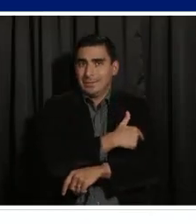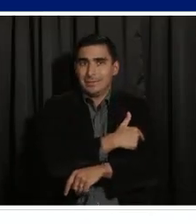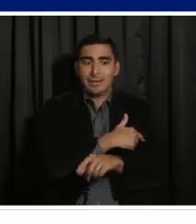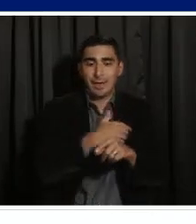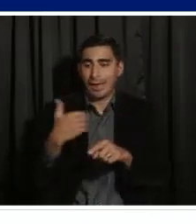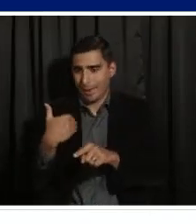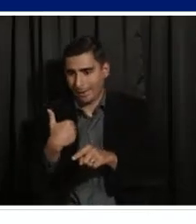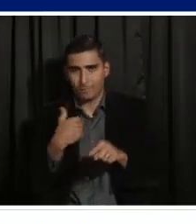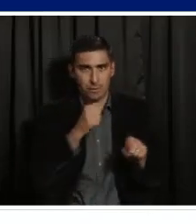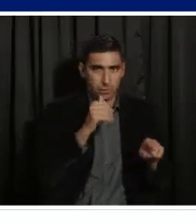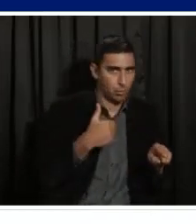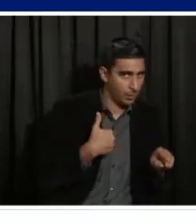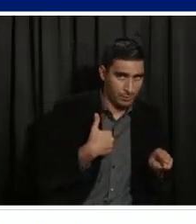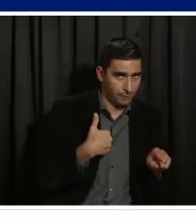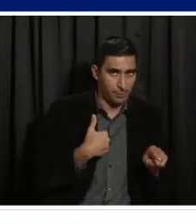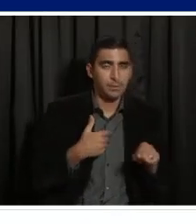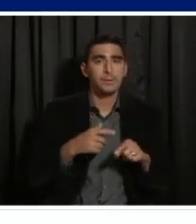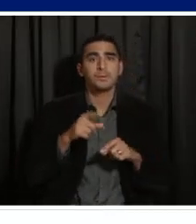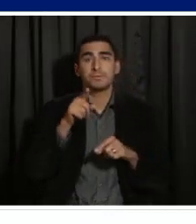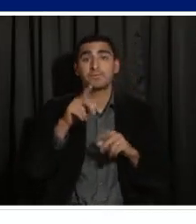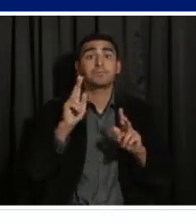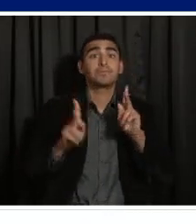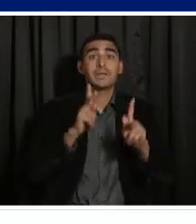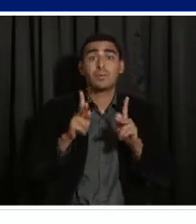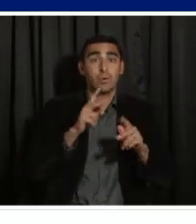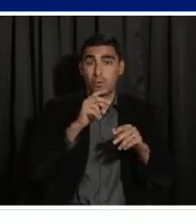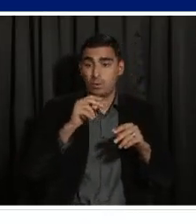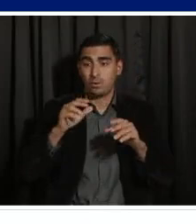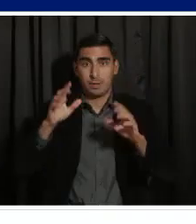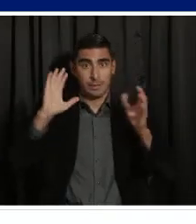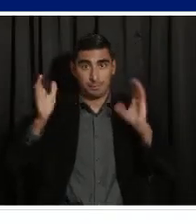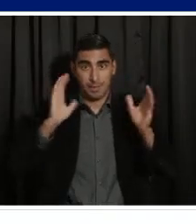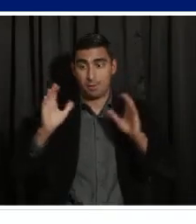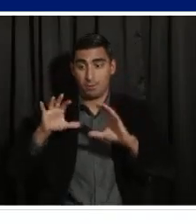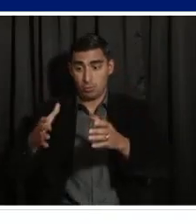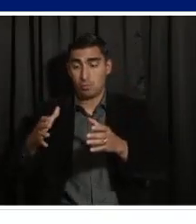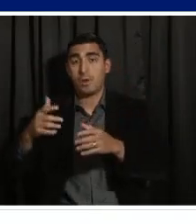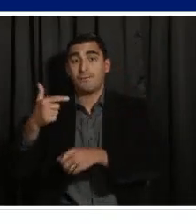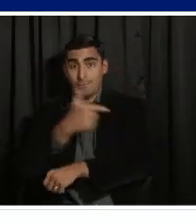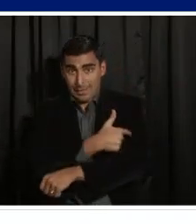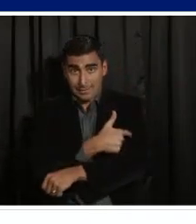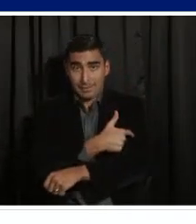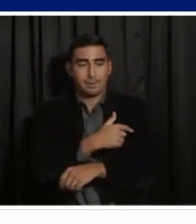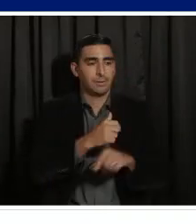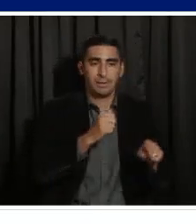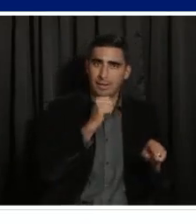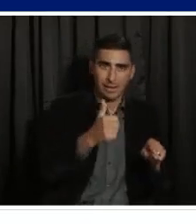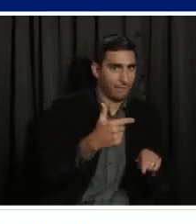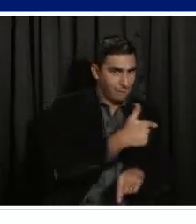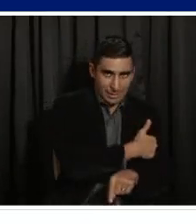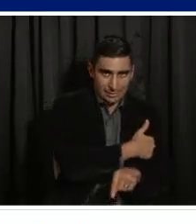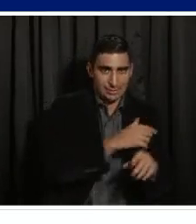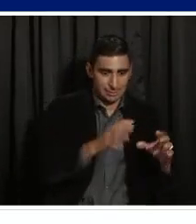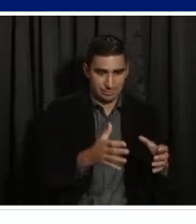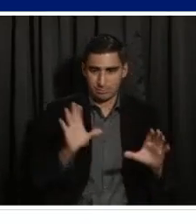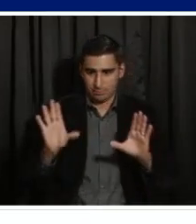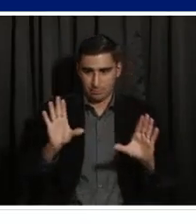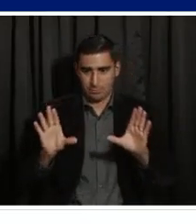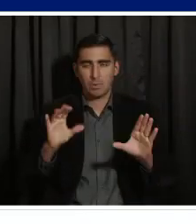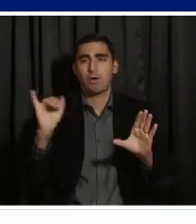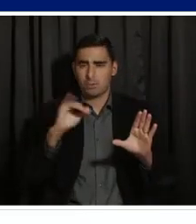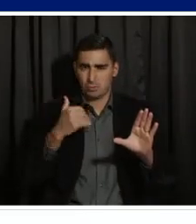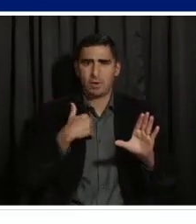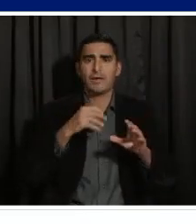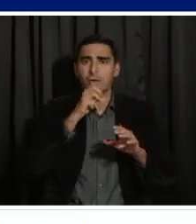of hospitalization for those that are unvaccinated compared to those that are vaccinated, and showing those differences by age group. There is some